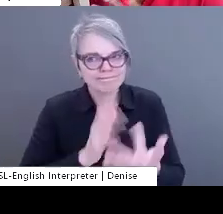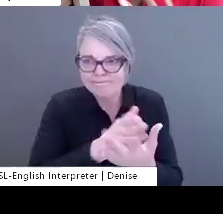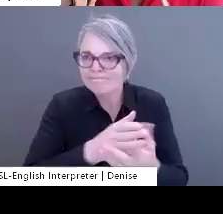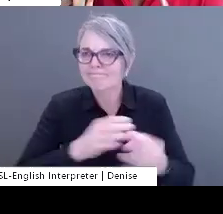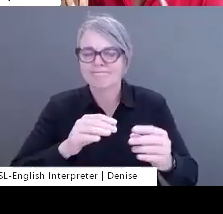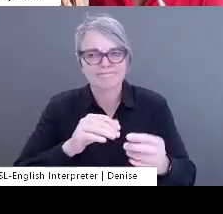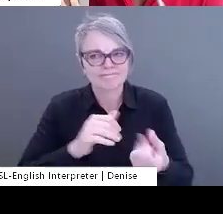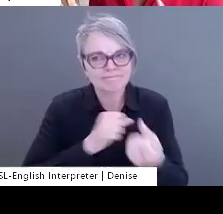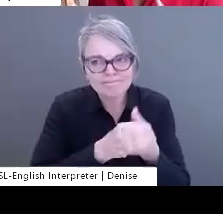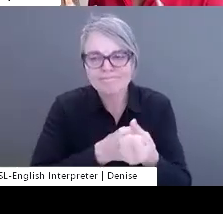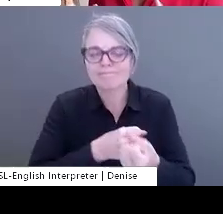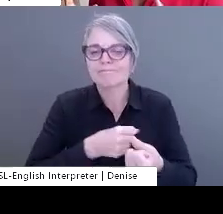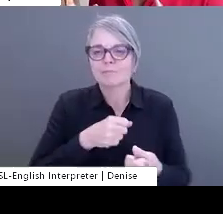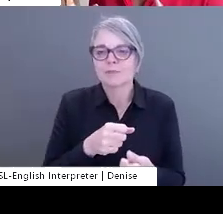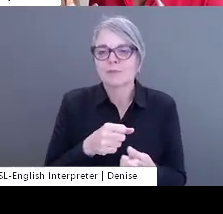haven't